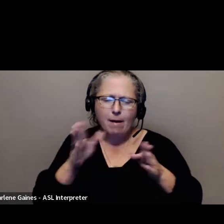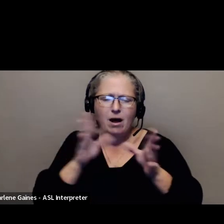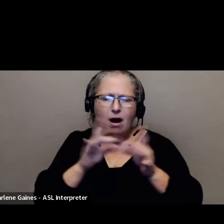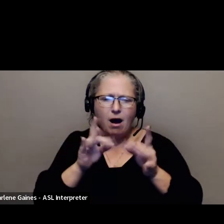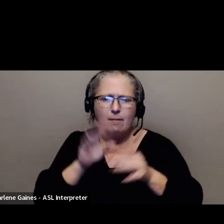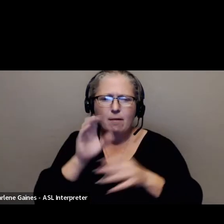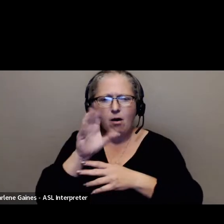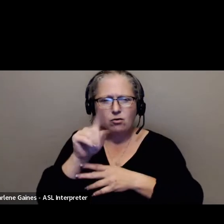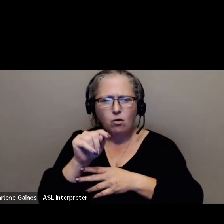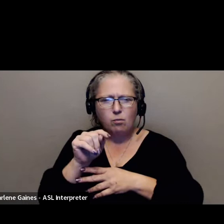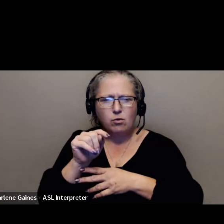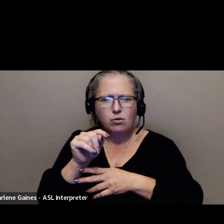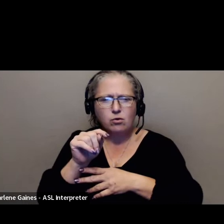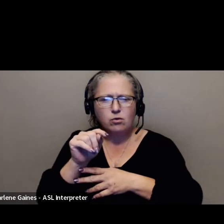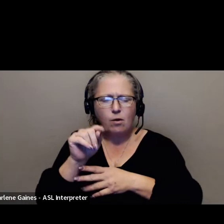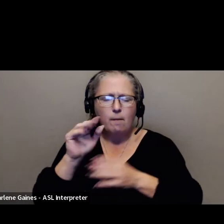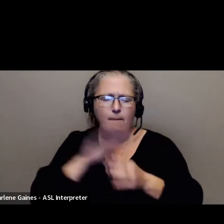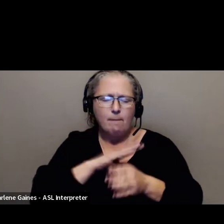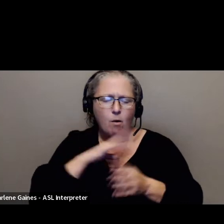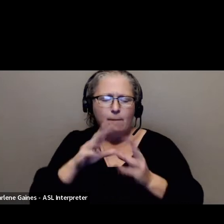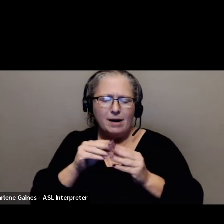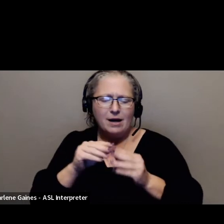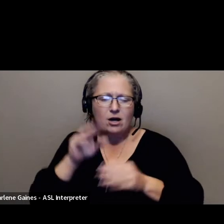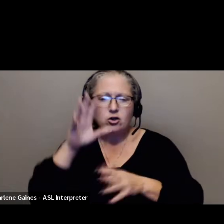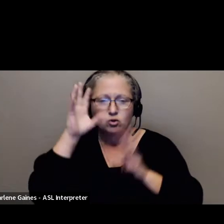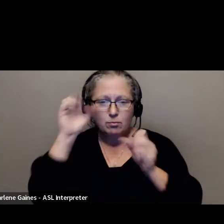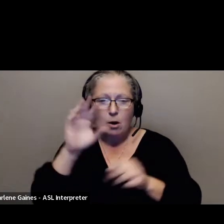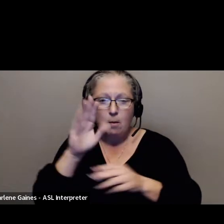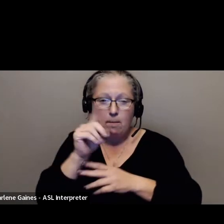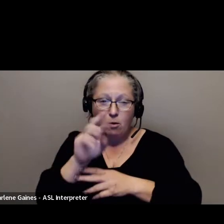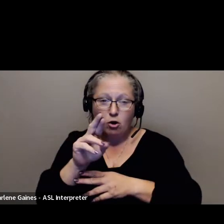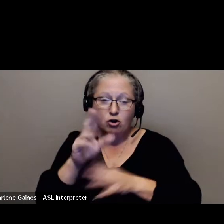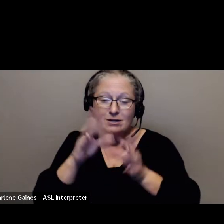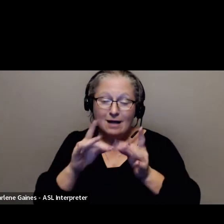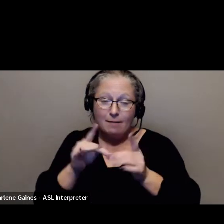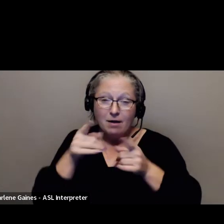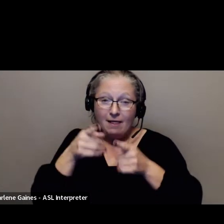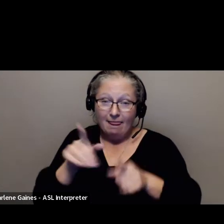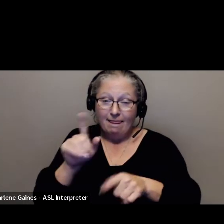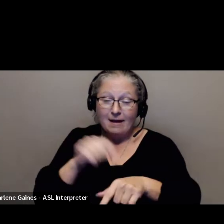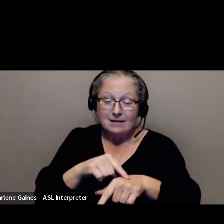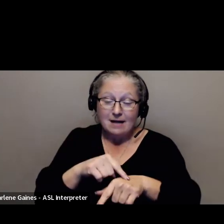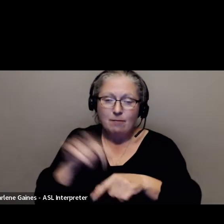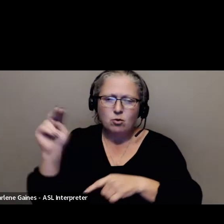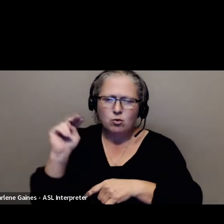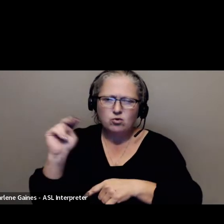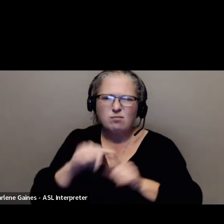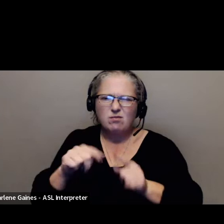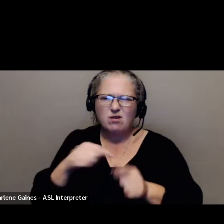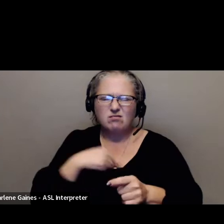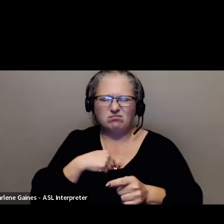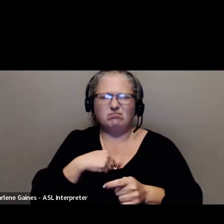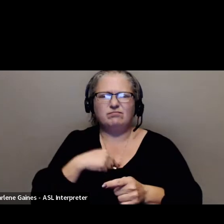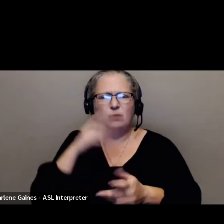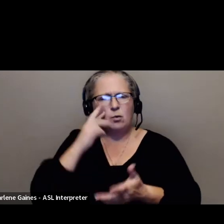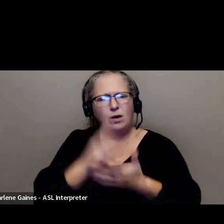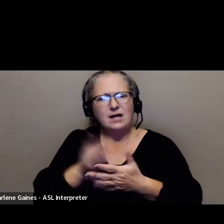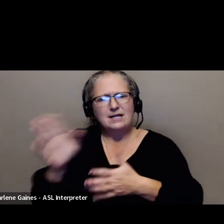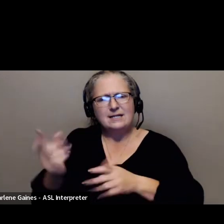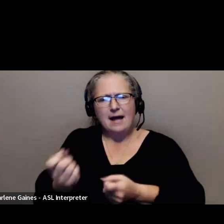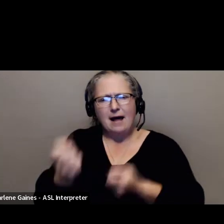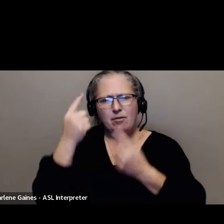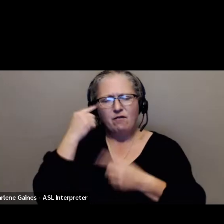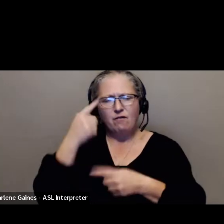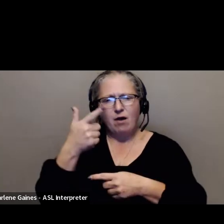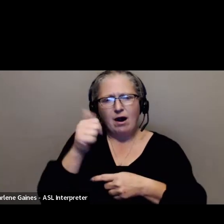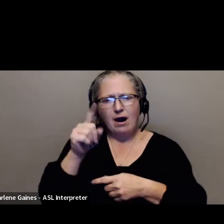meeting. Superintendent Booker's statements during that time were neutral, but I was disheartened to witness his empathy for Gazans